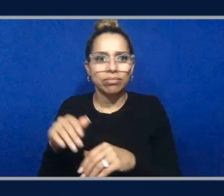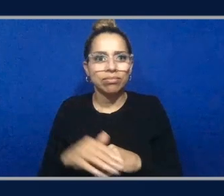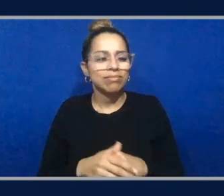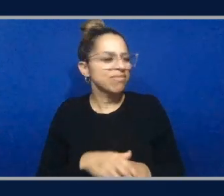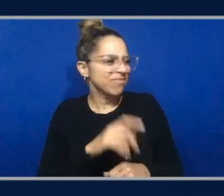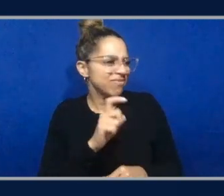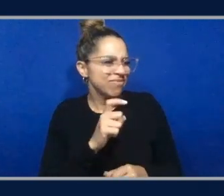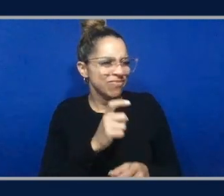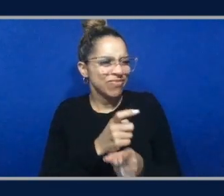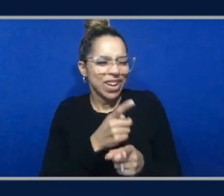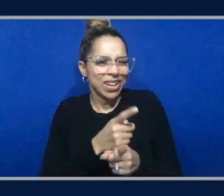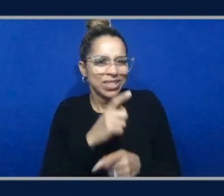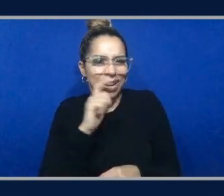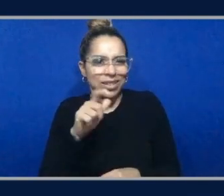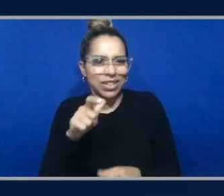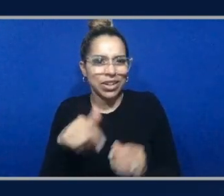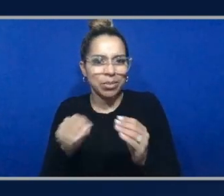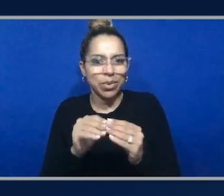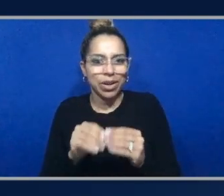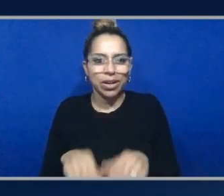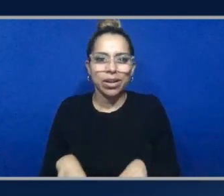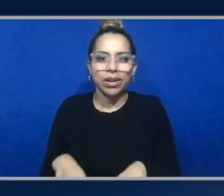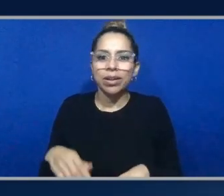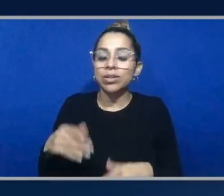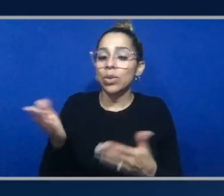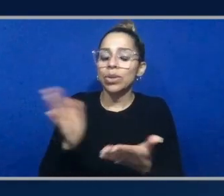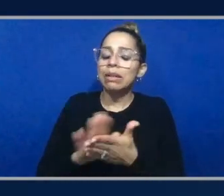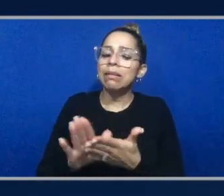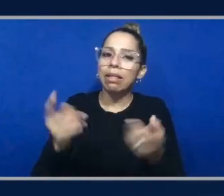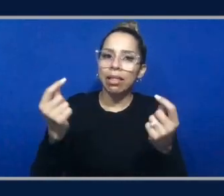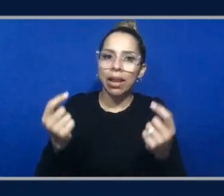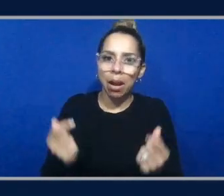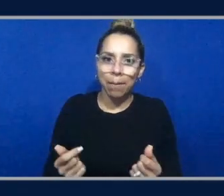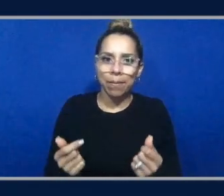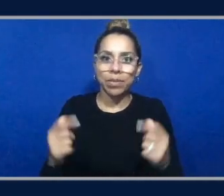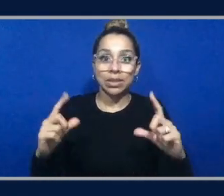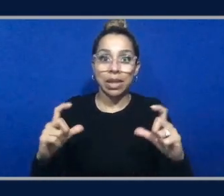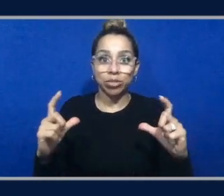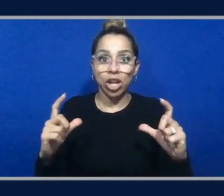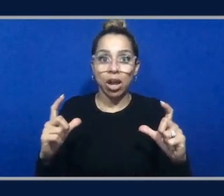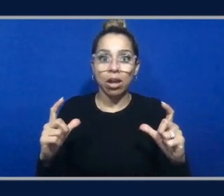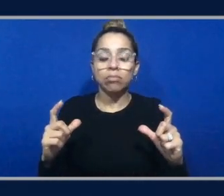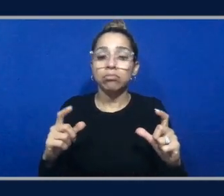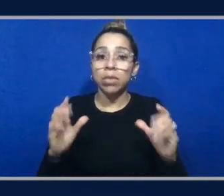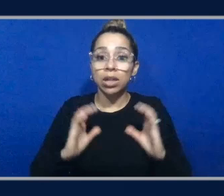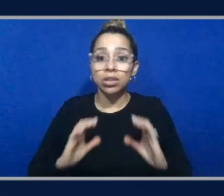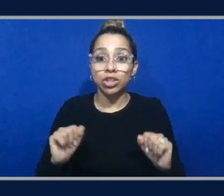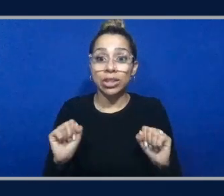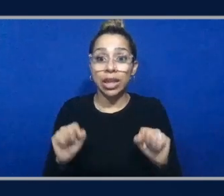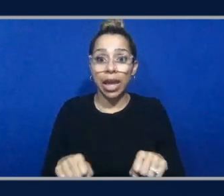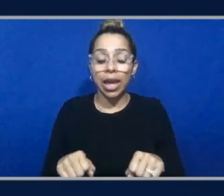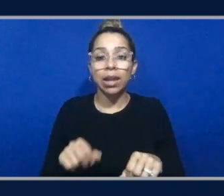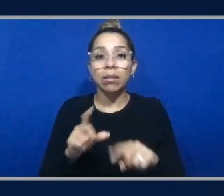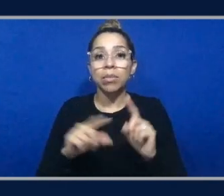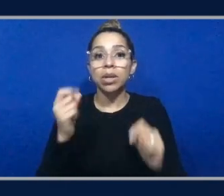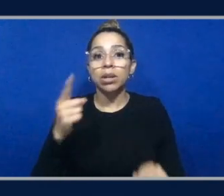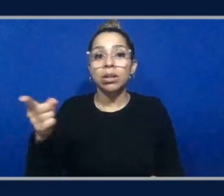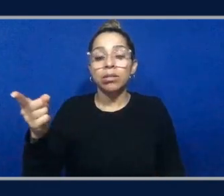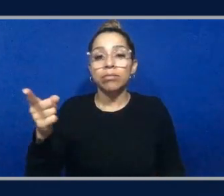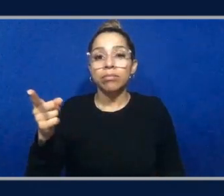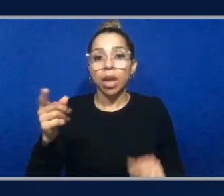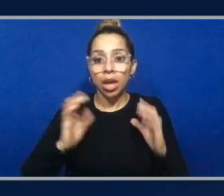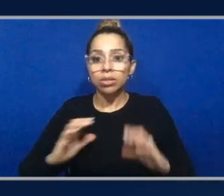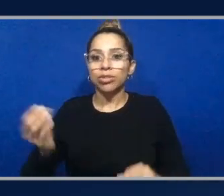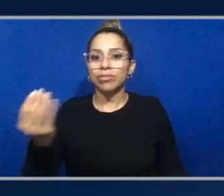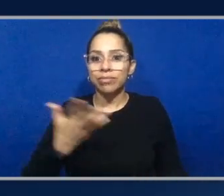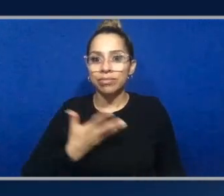those snapshots, those unreferenced files. And customers can do that. It's just what we've heard from the customers is that doing that takes a lot of